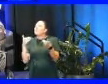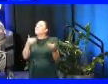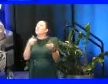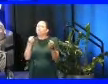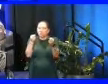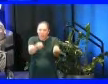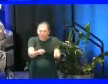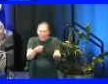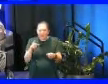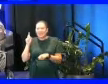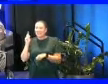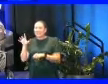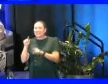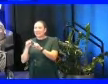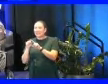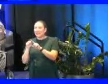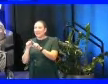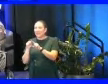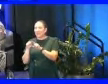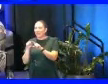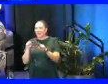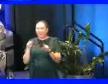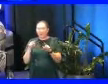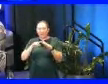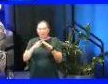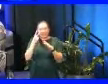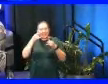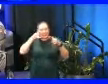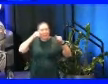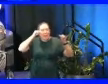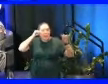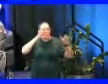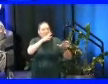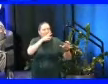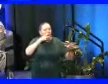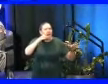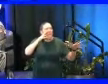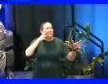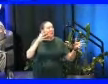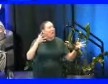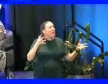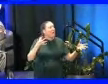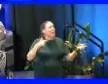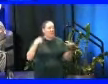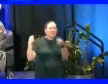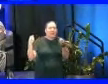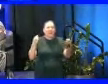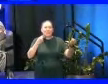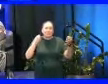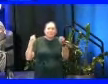I tell you, it went from DC to, I started seeing cows and farms, and I'm driving,